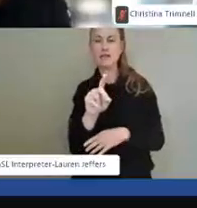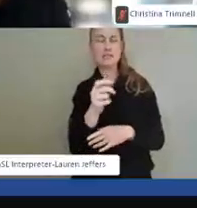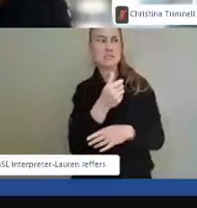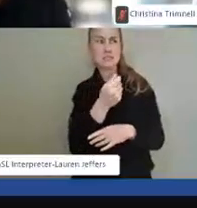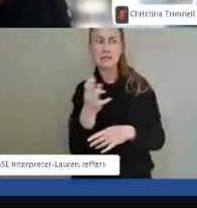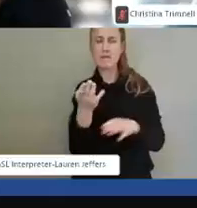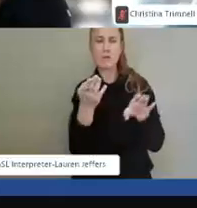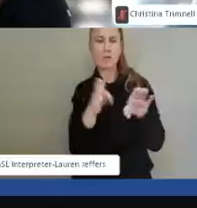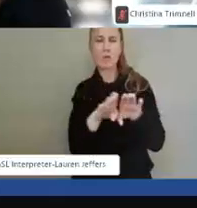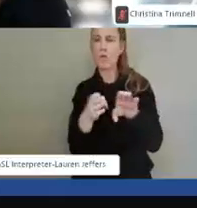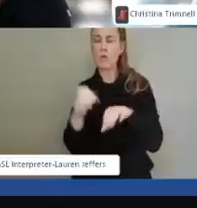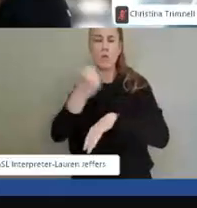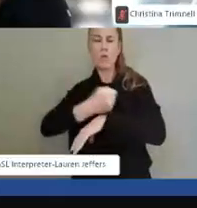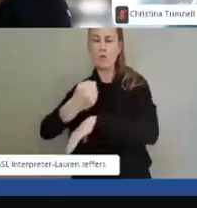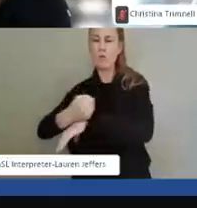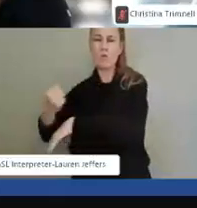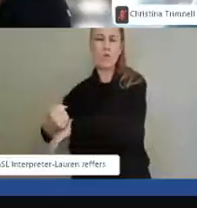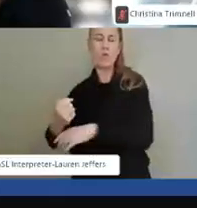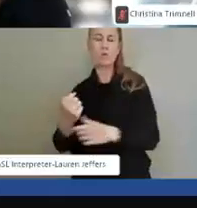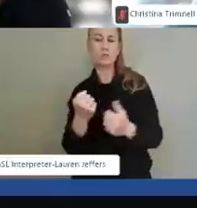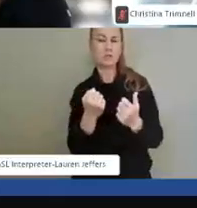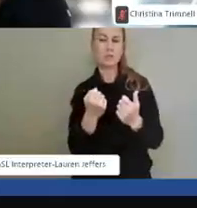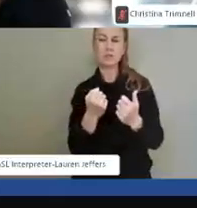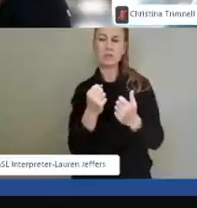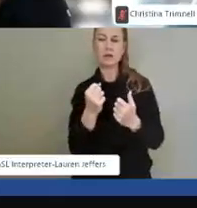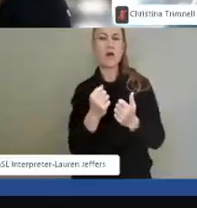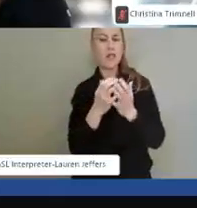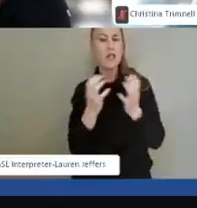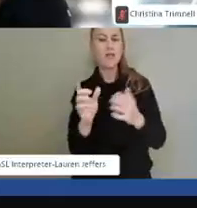areas where the other centers are at.